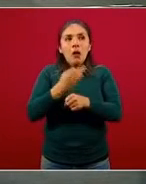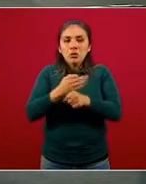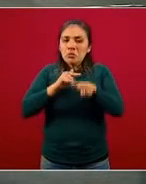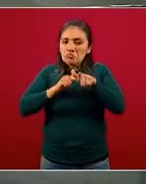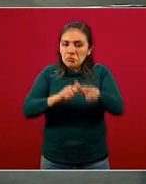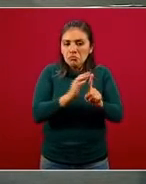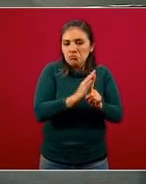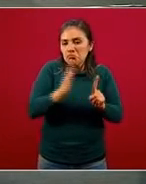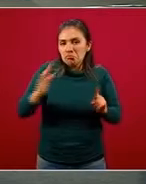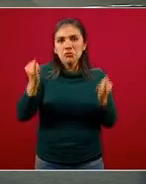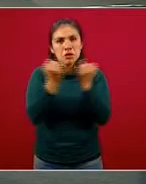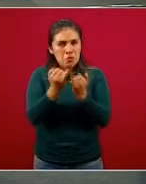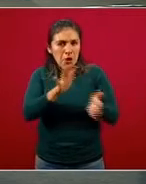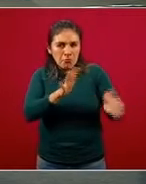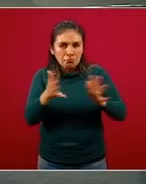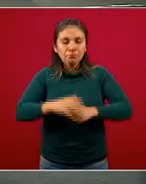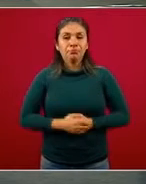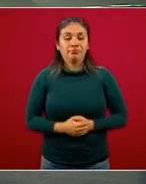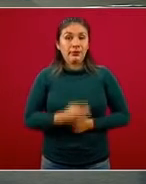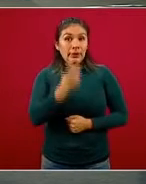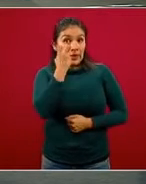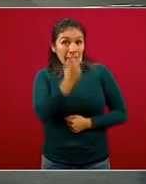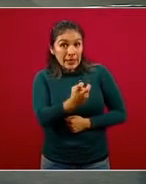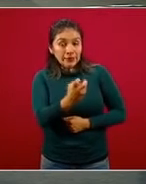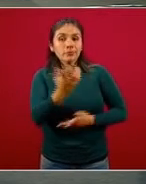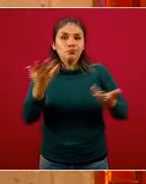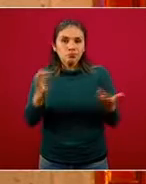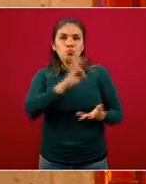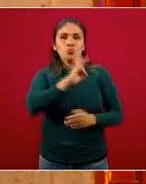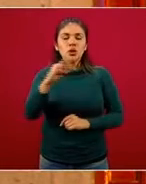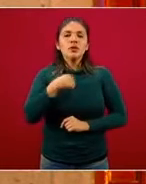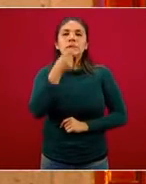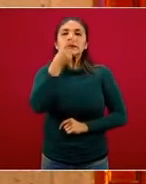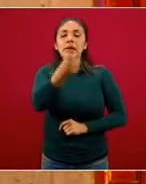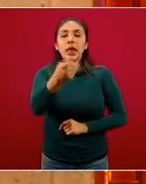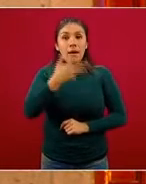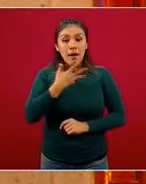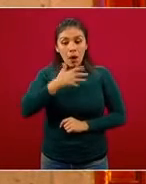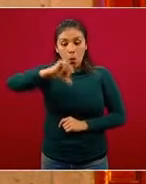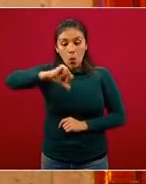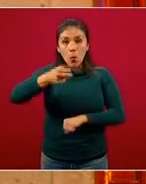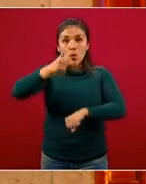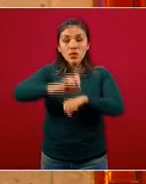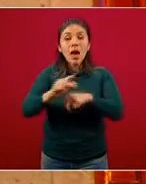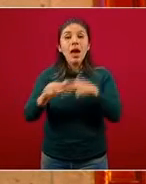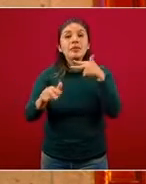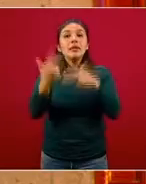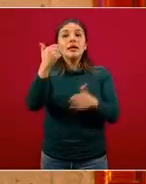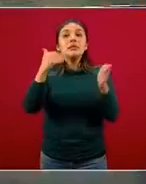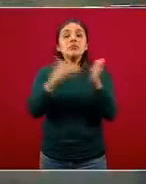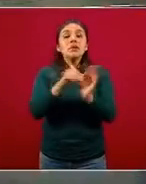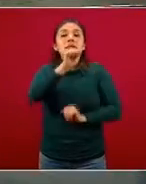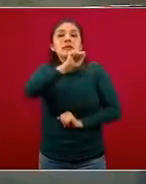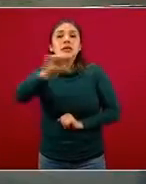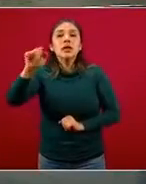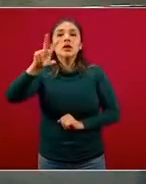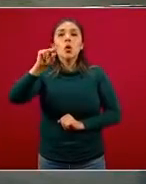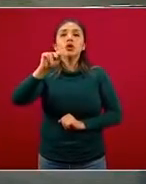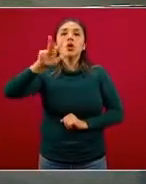We have maintained more or less the same notification rate, and based on